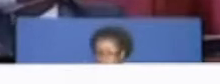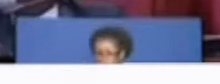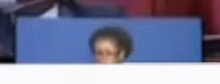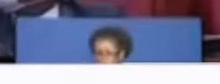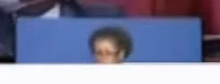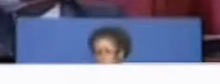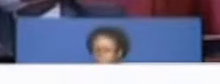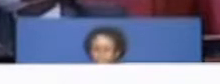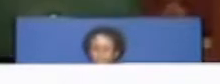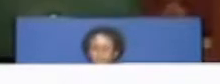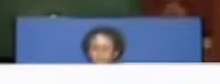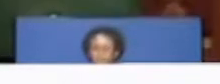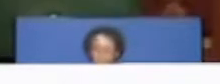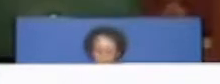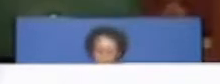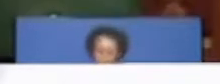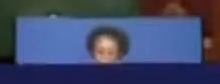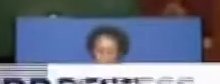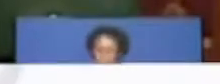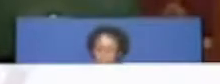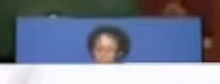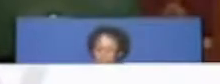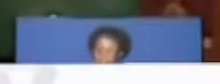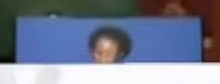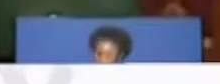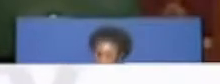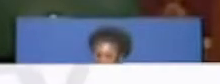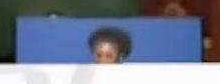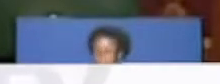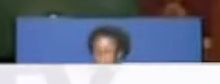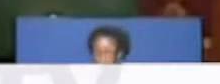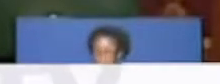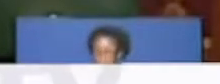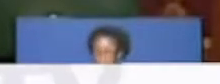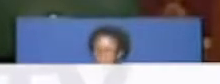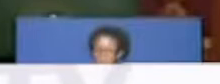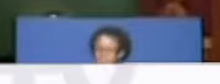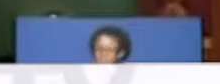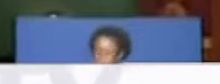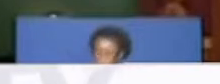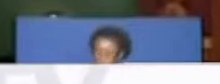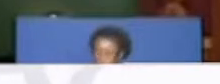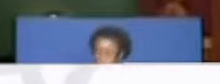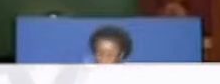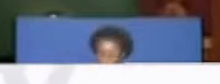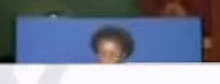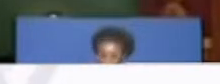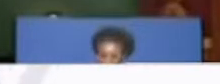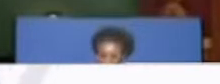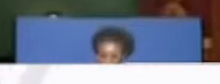Tourism was the sixth area of target for the stimulus program. To jumpstart this